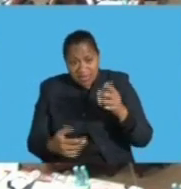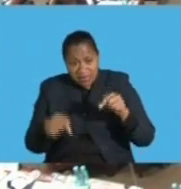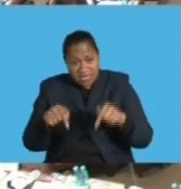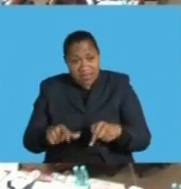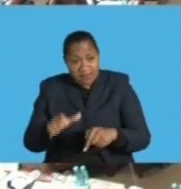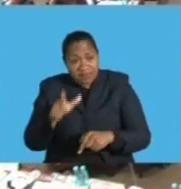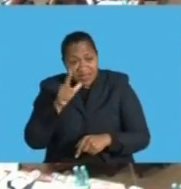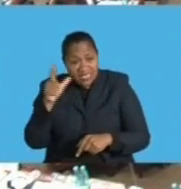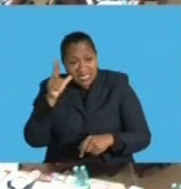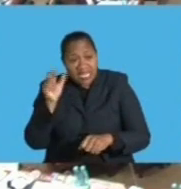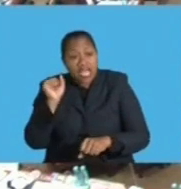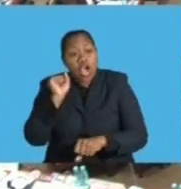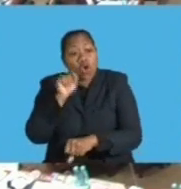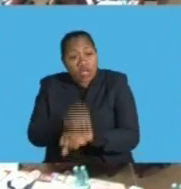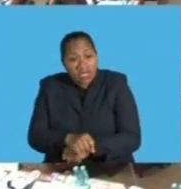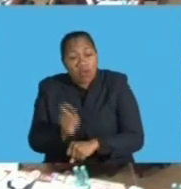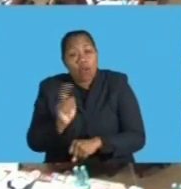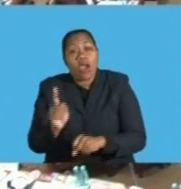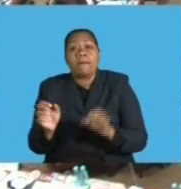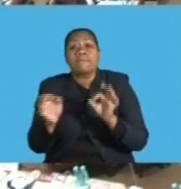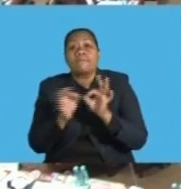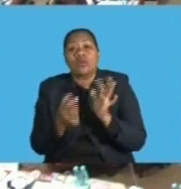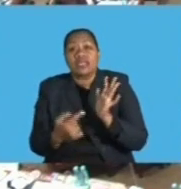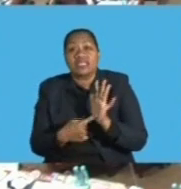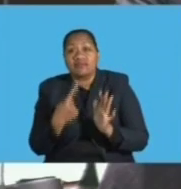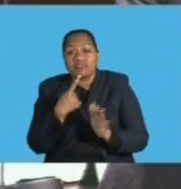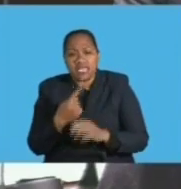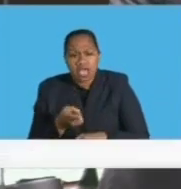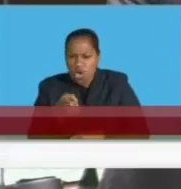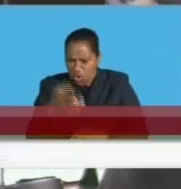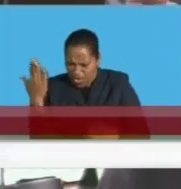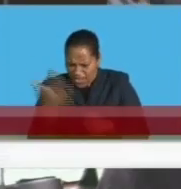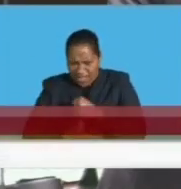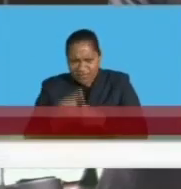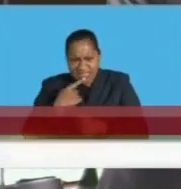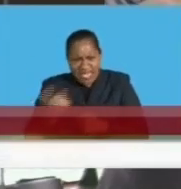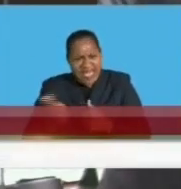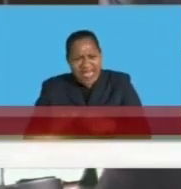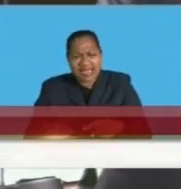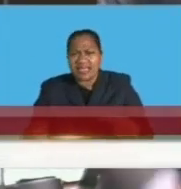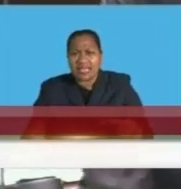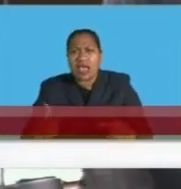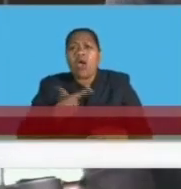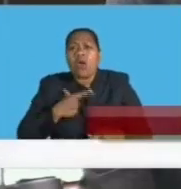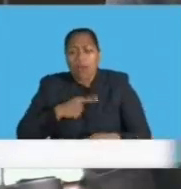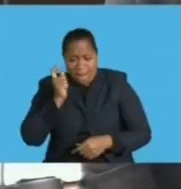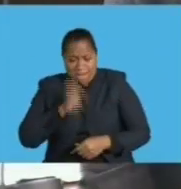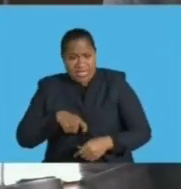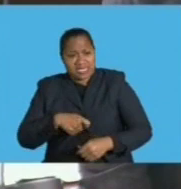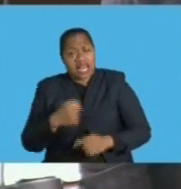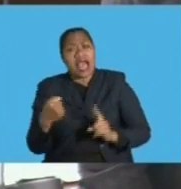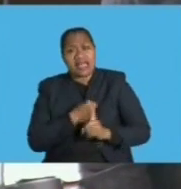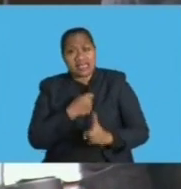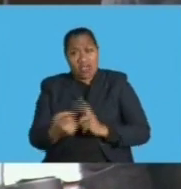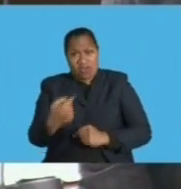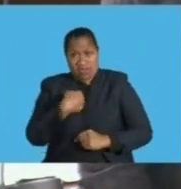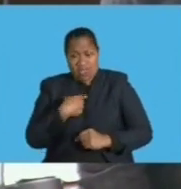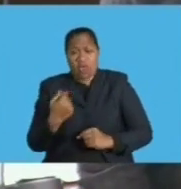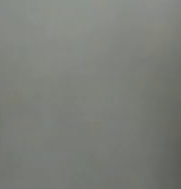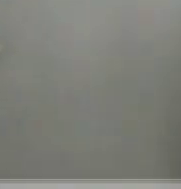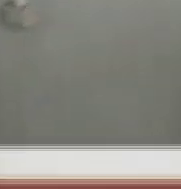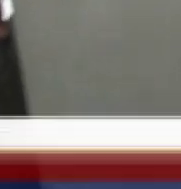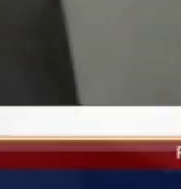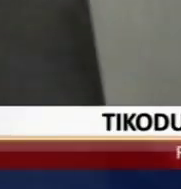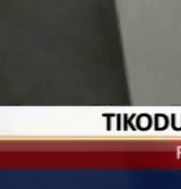yesterday condemning what Mulitaw said. You didn't say anything, but why the personal attack on me? That's what I want to